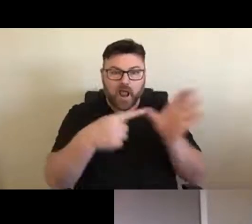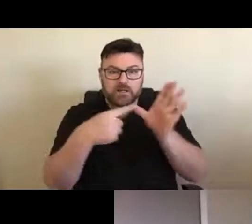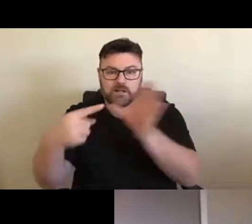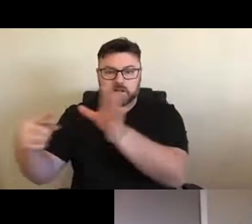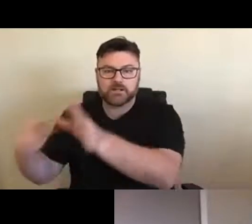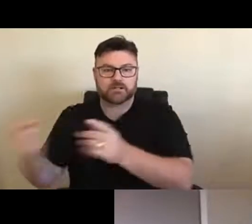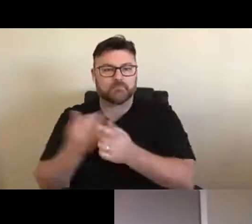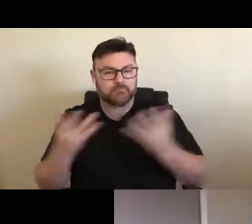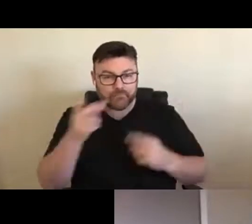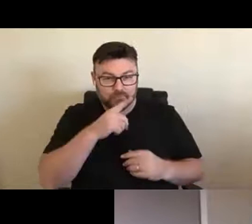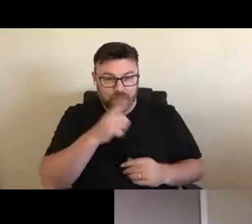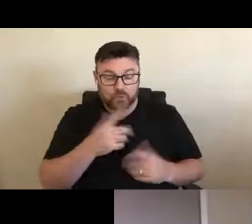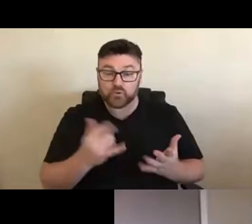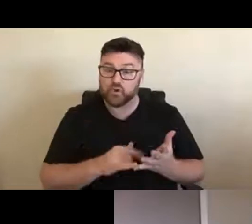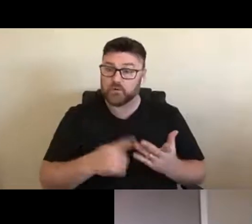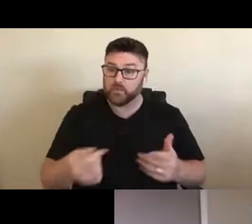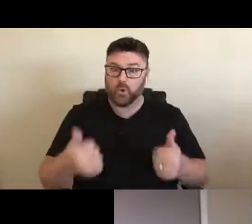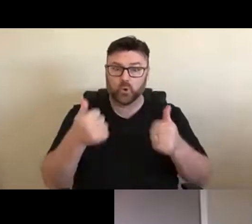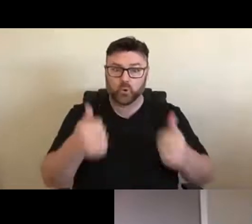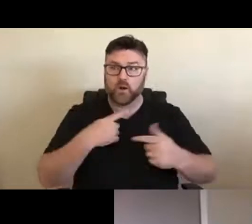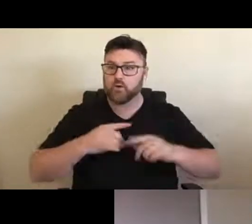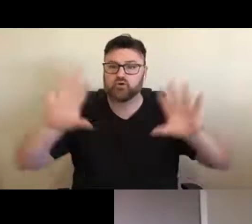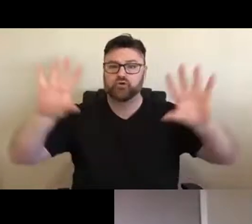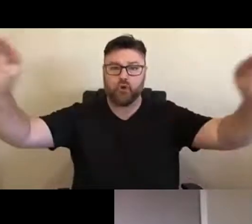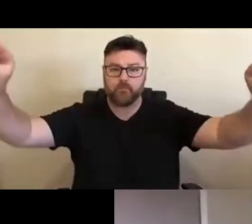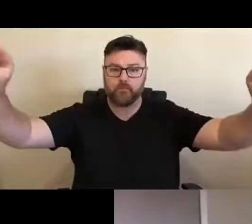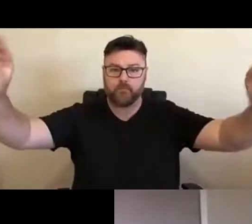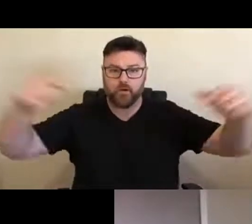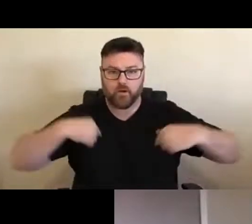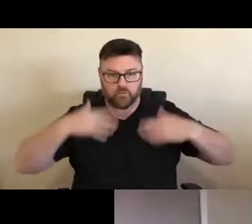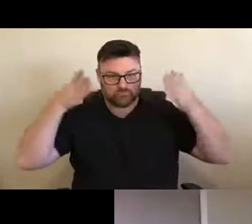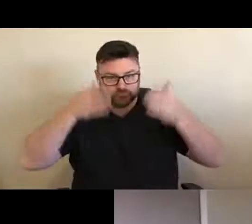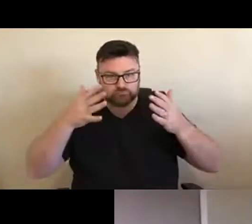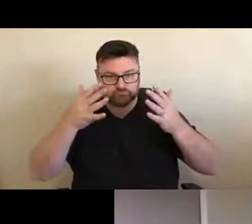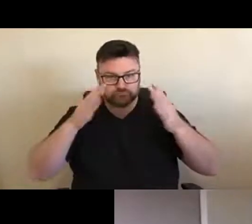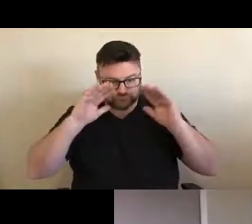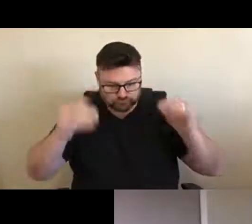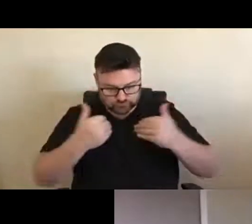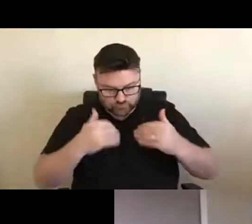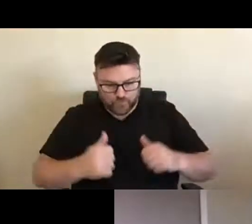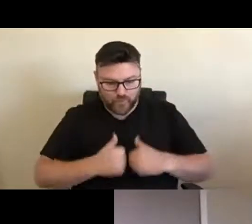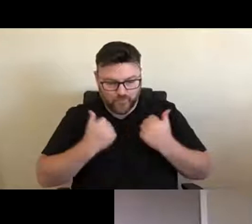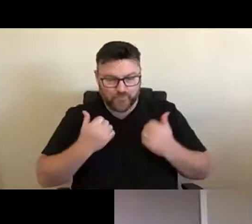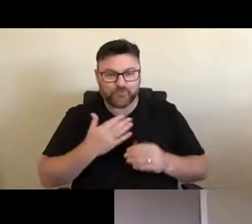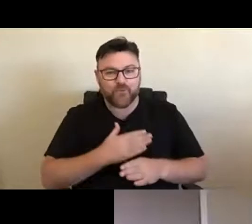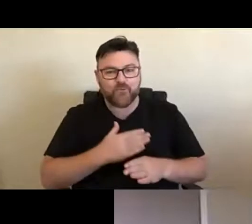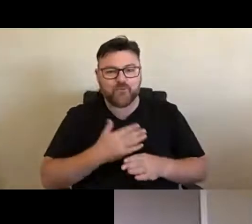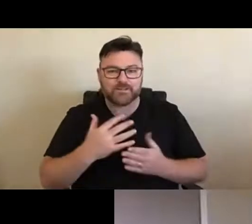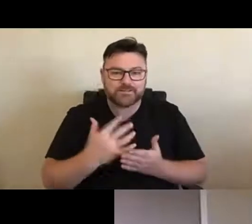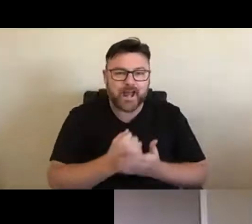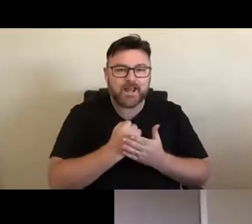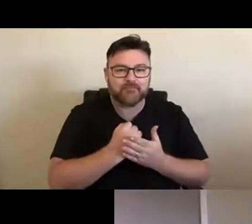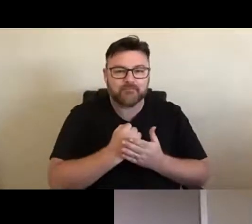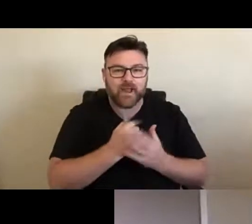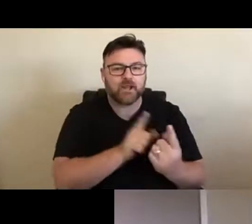me, that was really great. So it sort of suppressed that and allowed me to work in a safe environment and stay away from